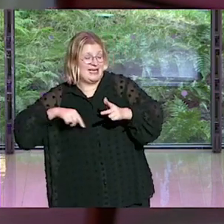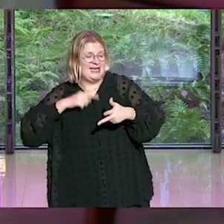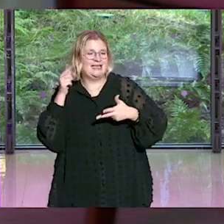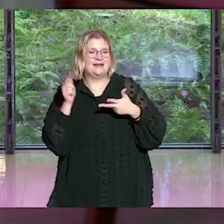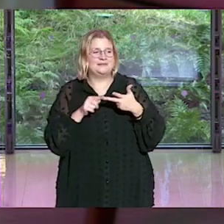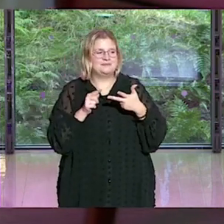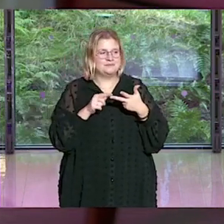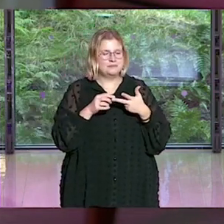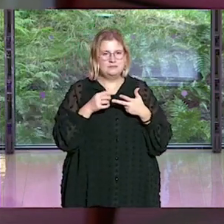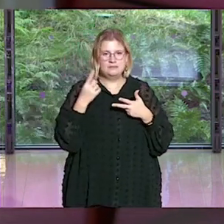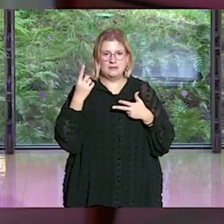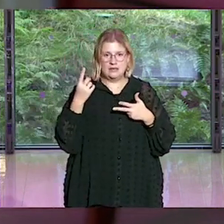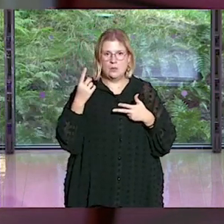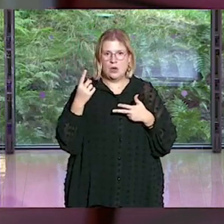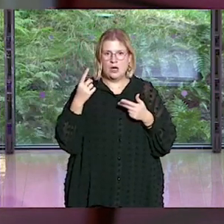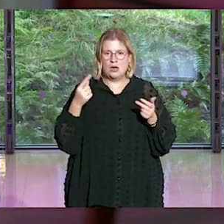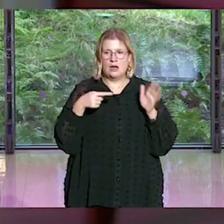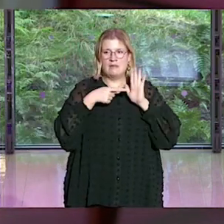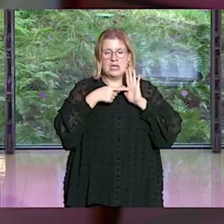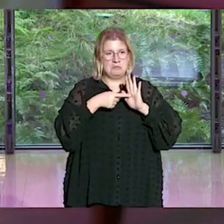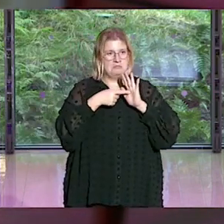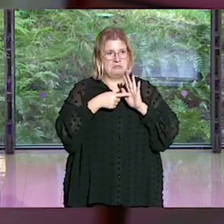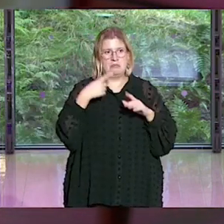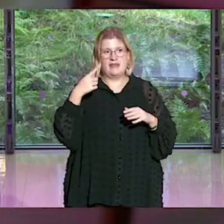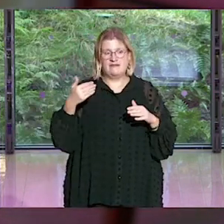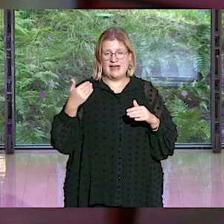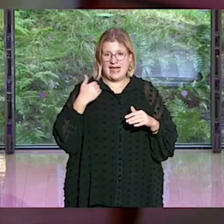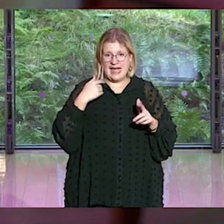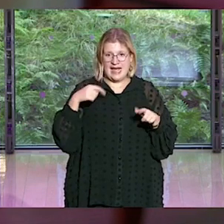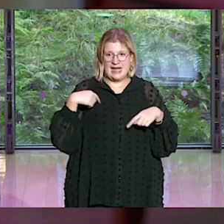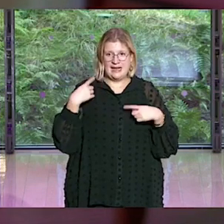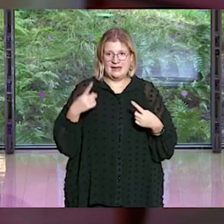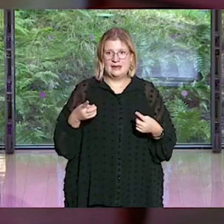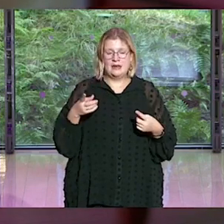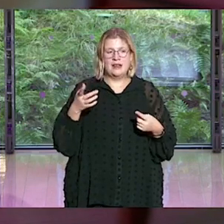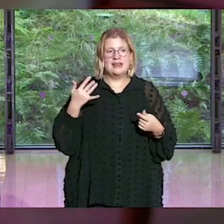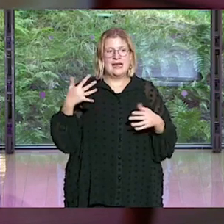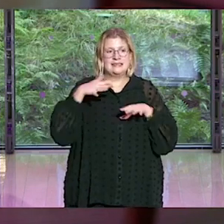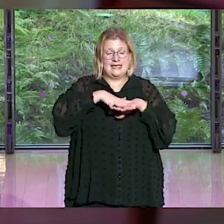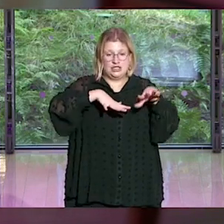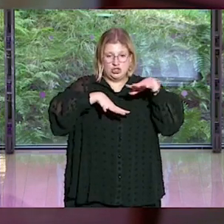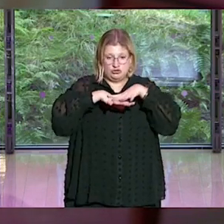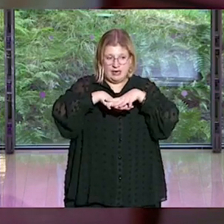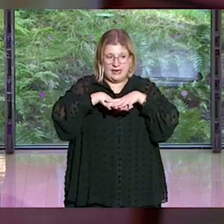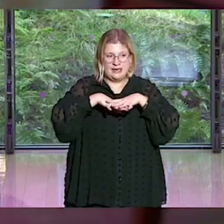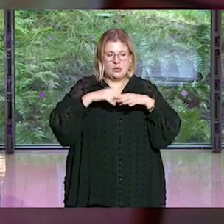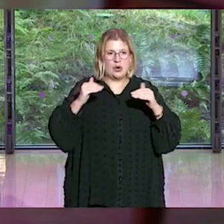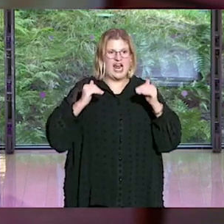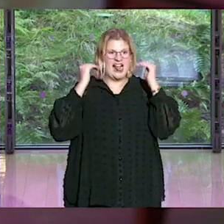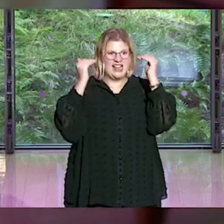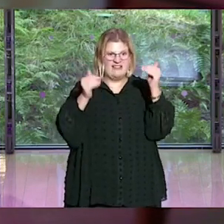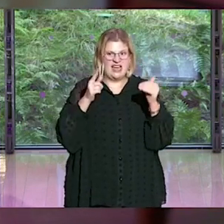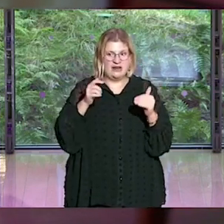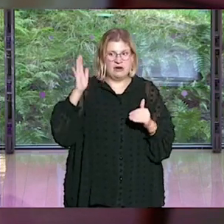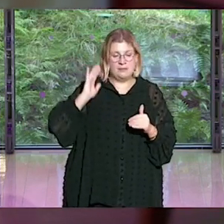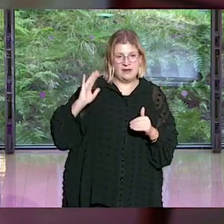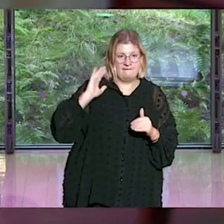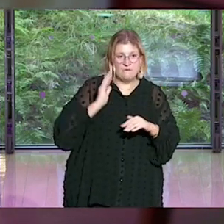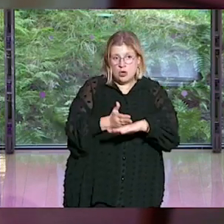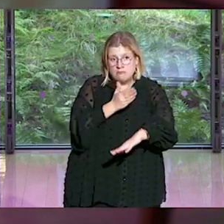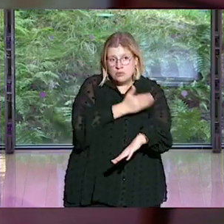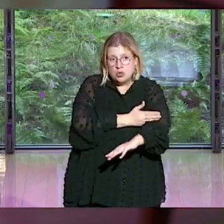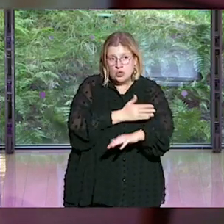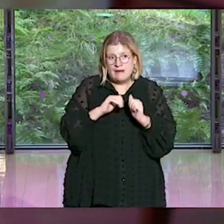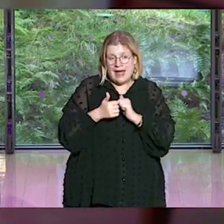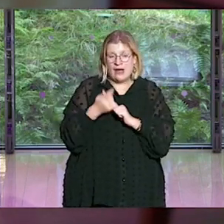then one of the features that they've had that has sort of been integrated or just elevated from past versions